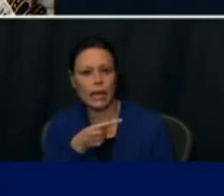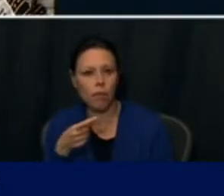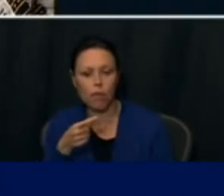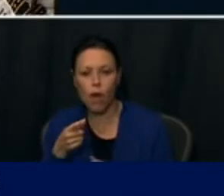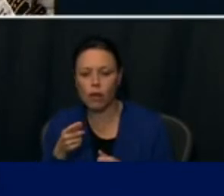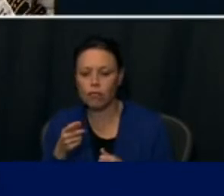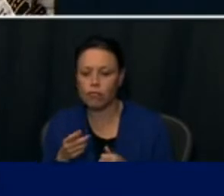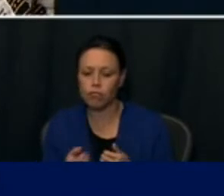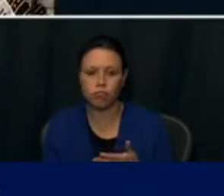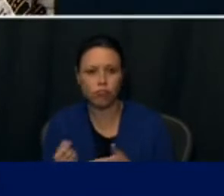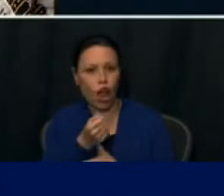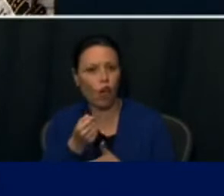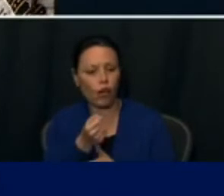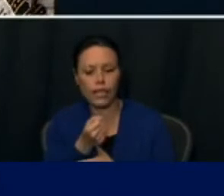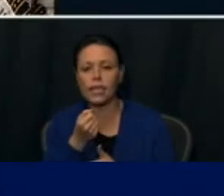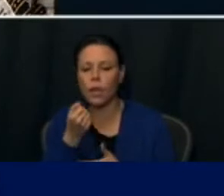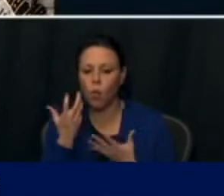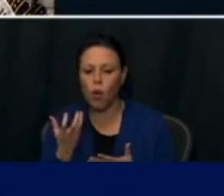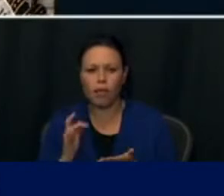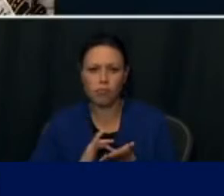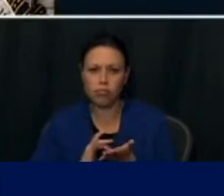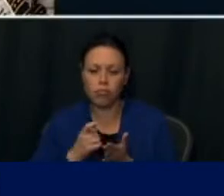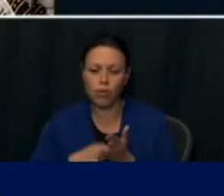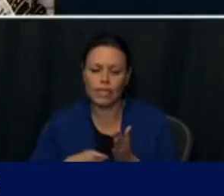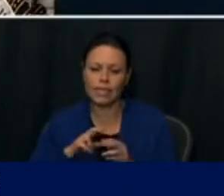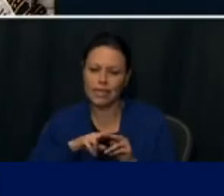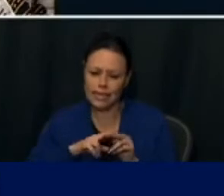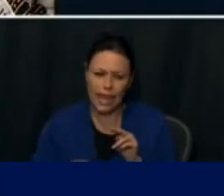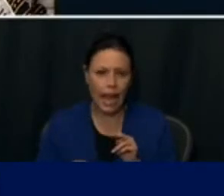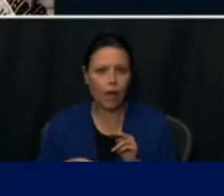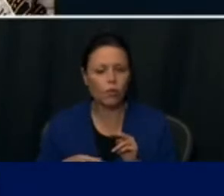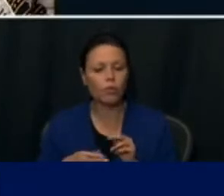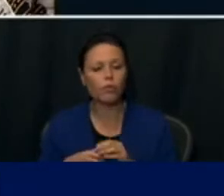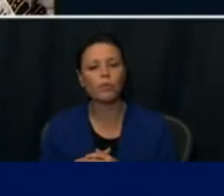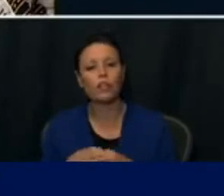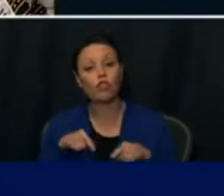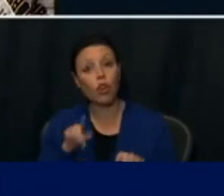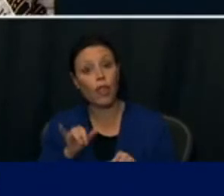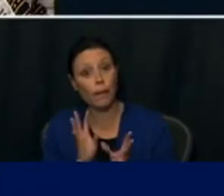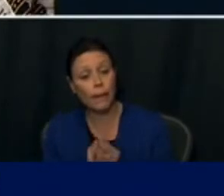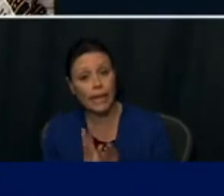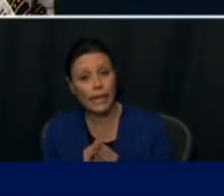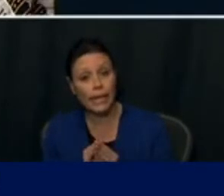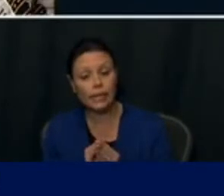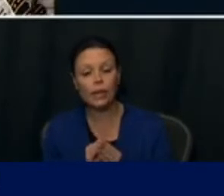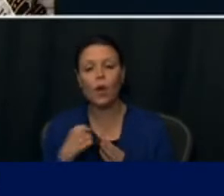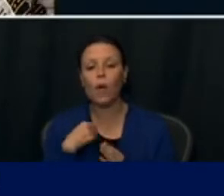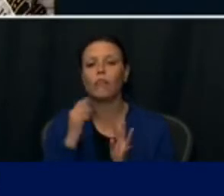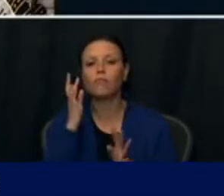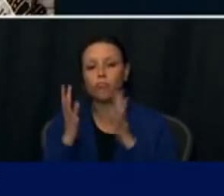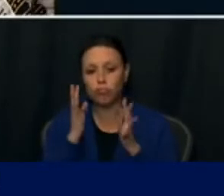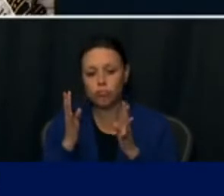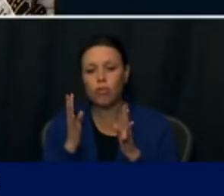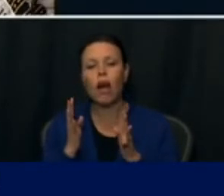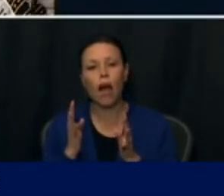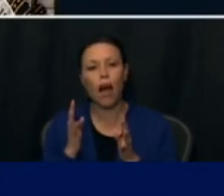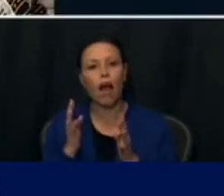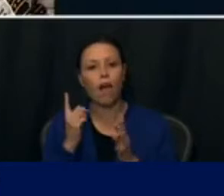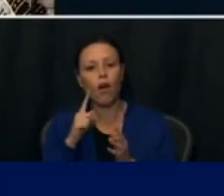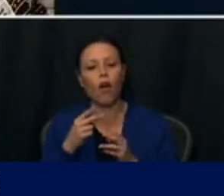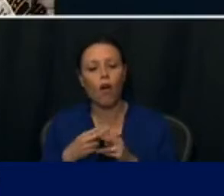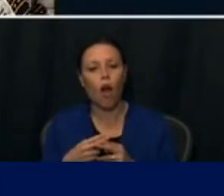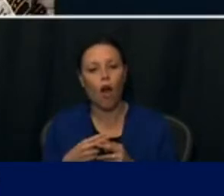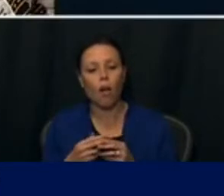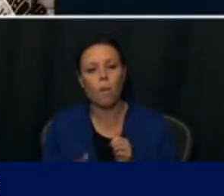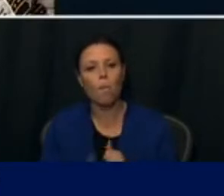president said for us was getting drug prices down and in that meeting we came up with the idea for most favored